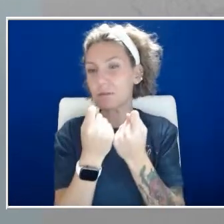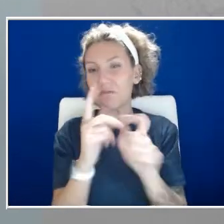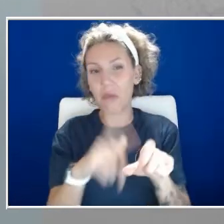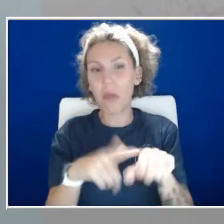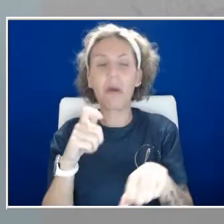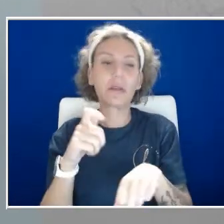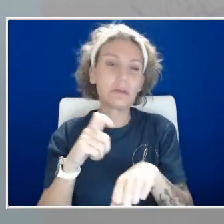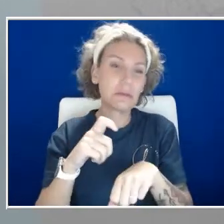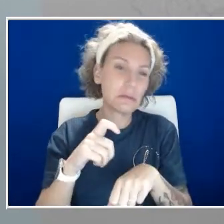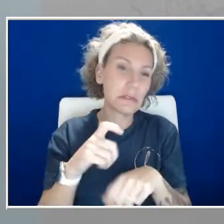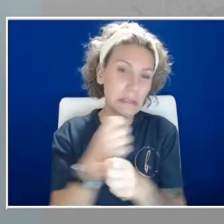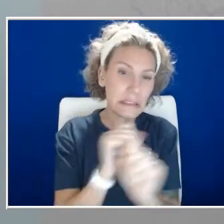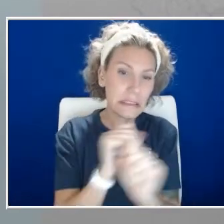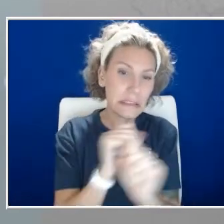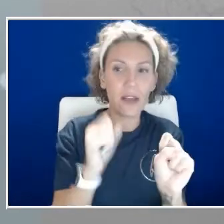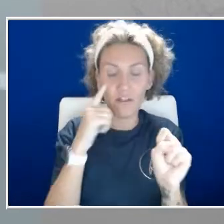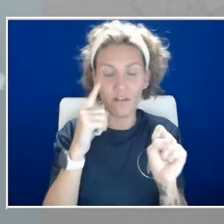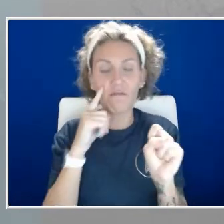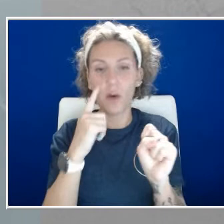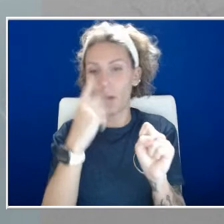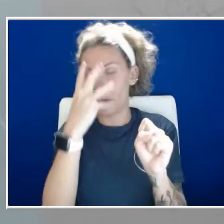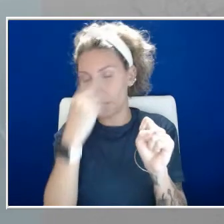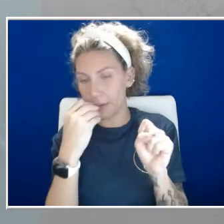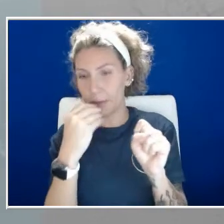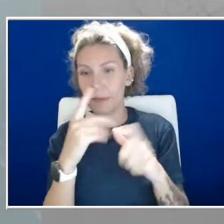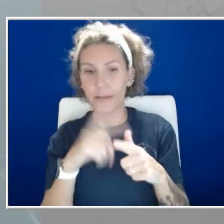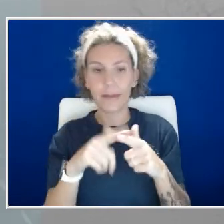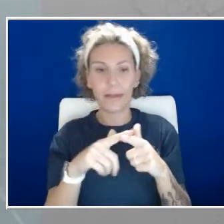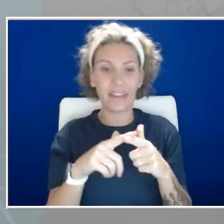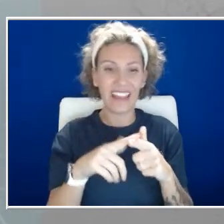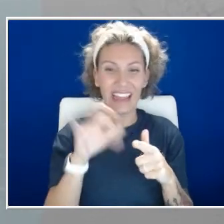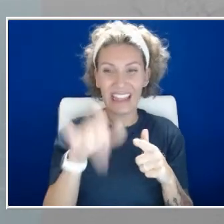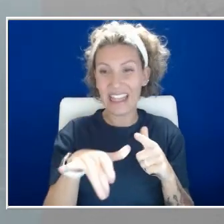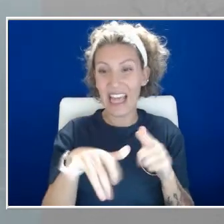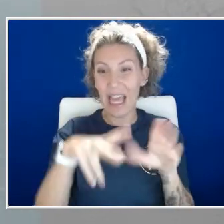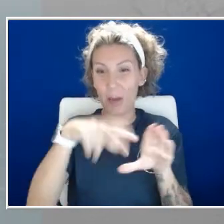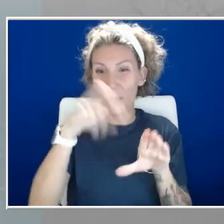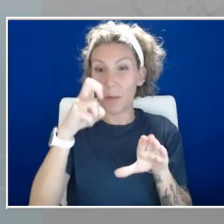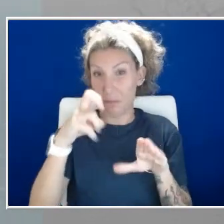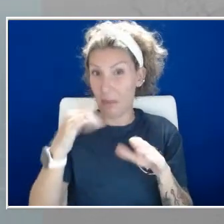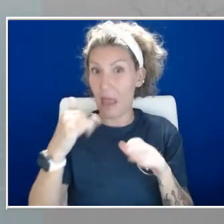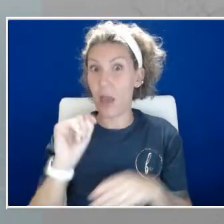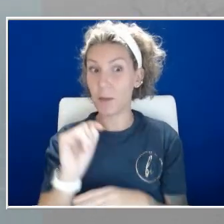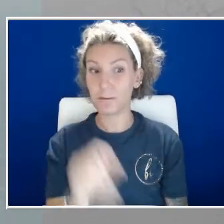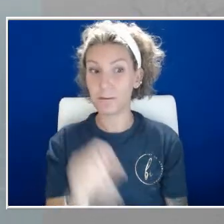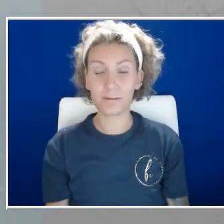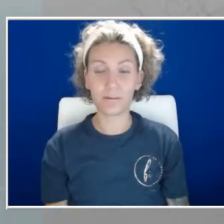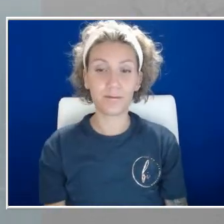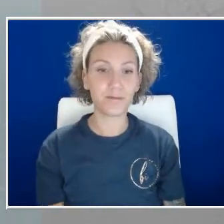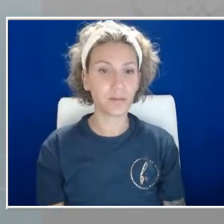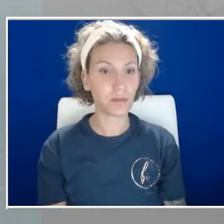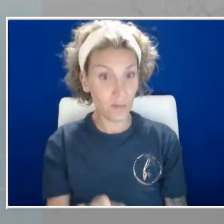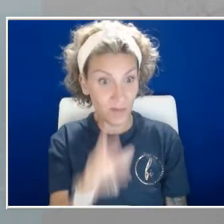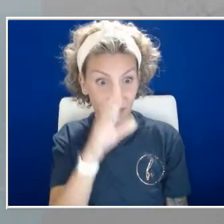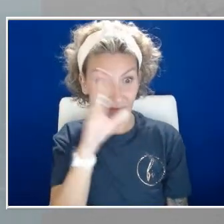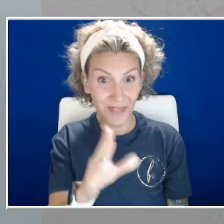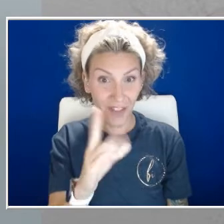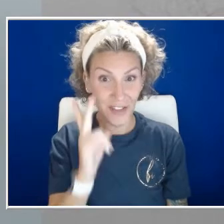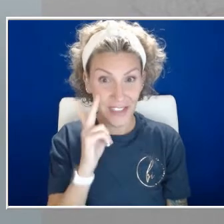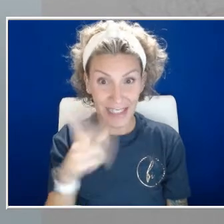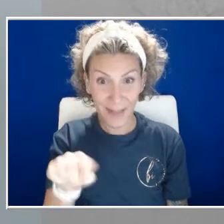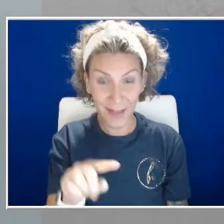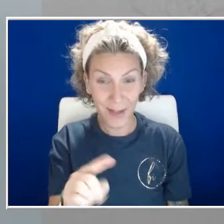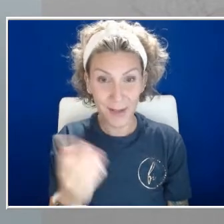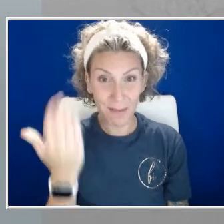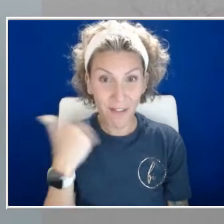under anesthesia than it did to take this obstruction out. Lori, I know you're in awe because you've never seen these before. I bet you're